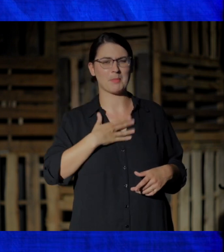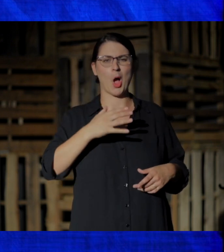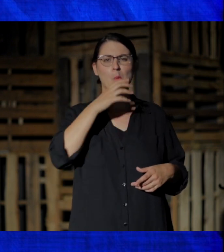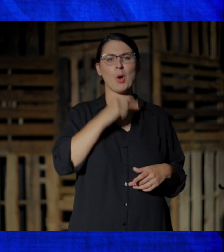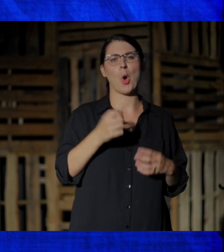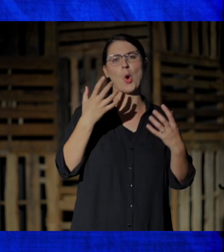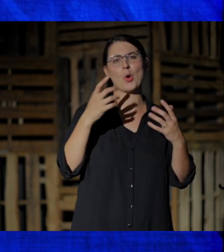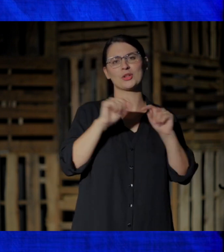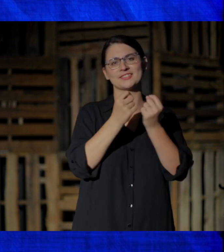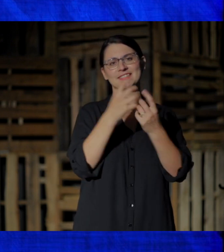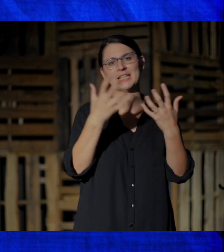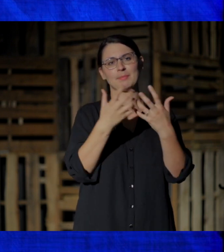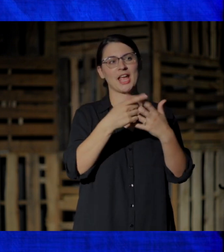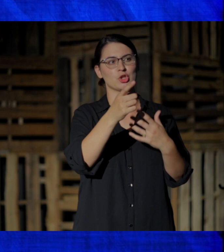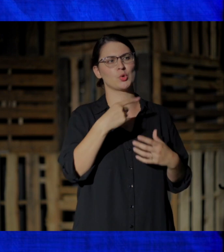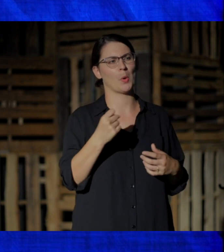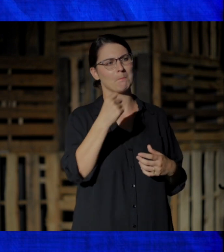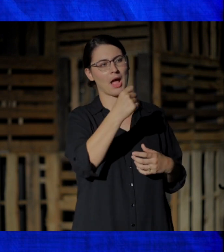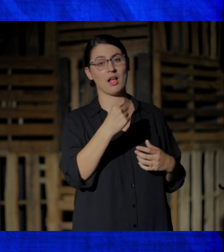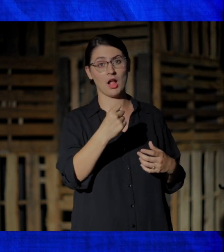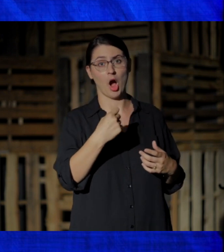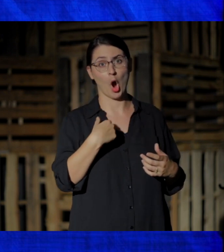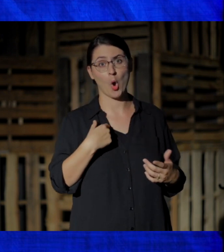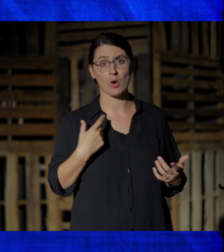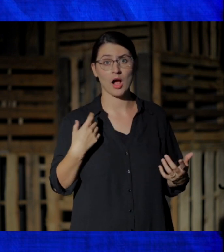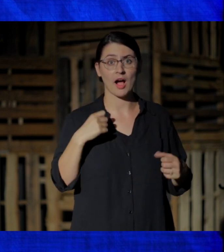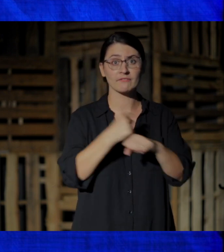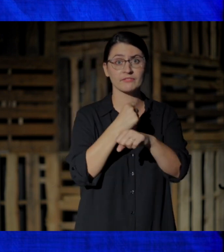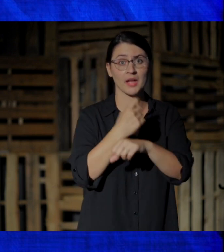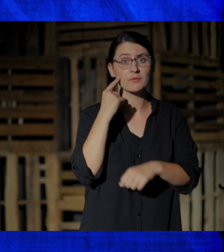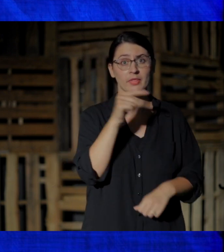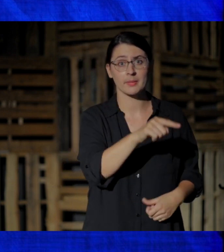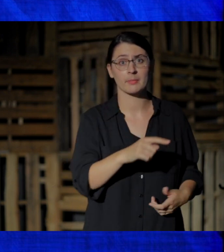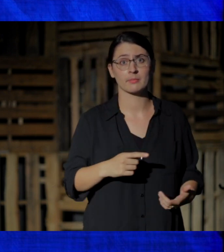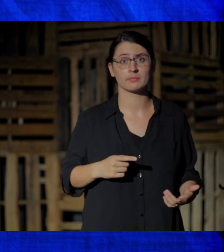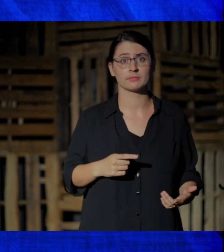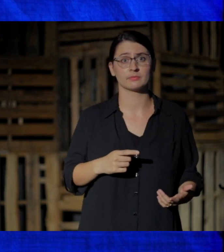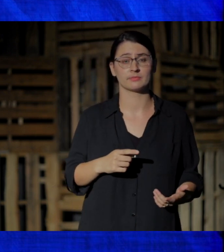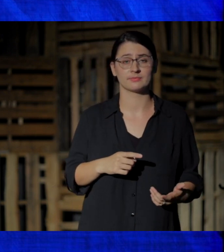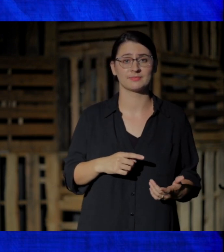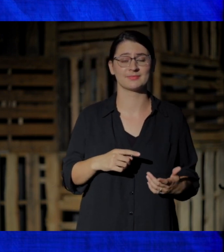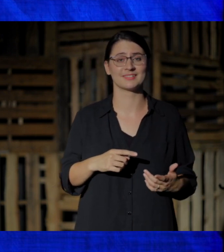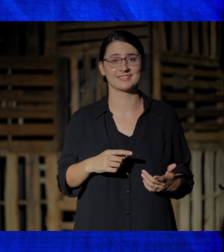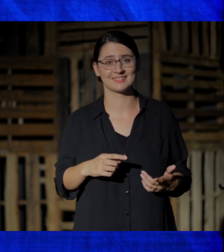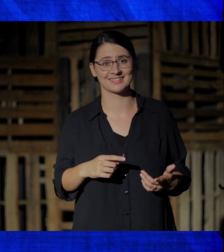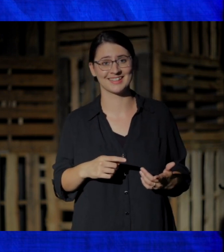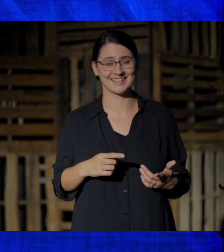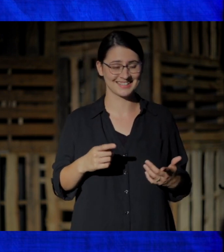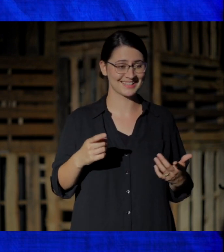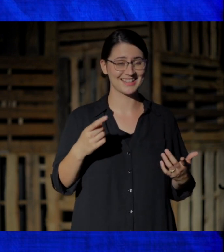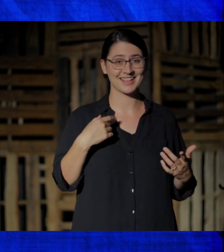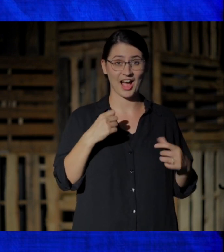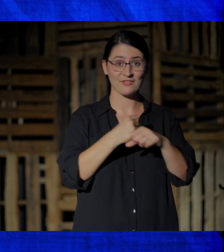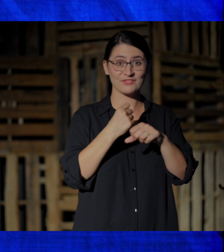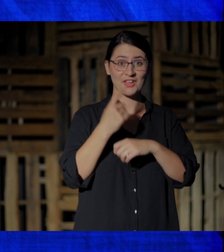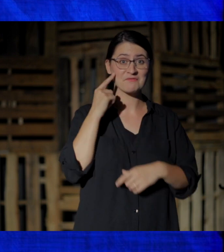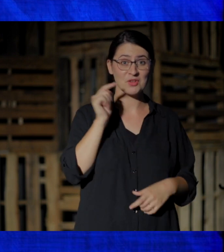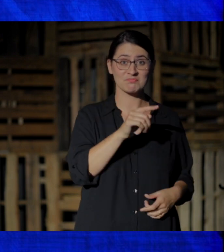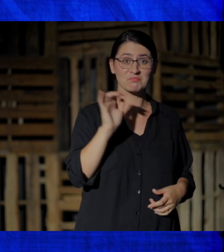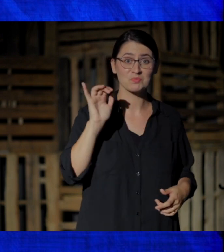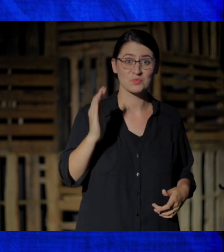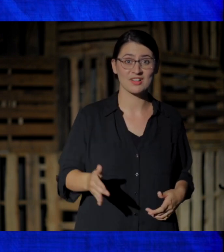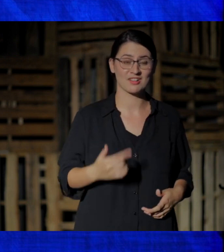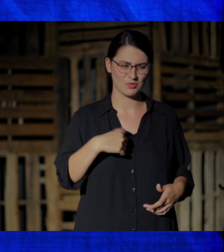biblical promise that I'm going to turn the other cheek. You hit his cheek. You hit mine. Now I'm going to turn yours. You know what I'm saying? Like, there's a brotherhood in that. If I can have